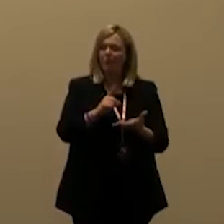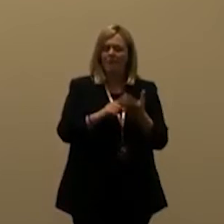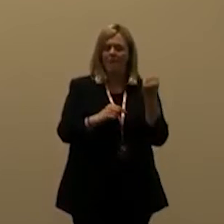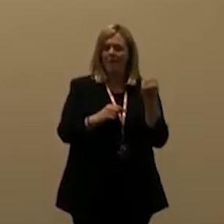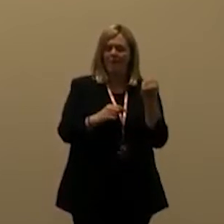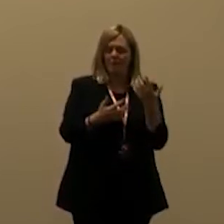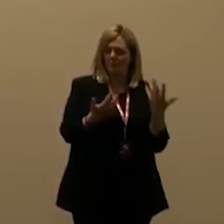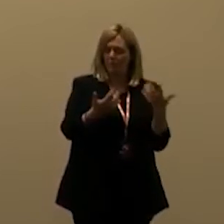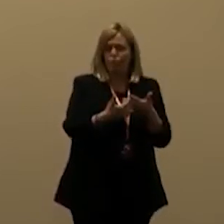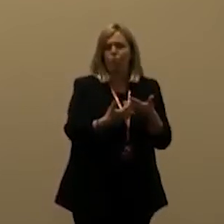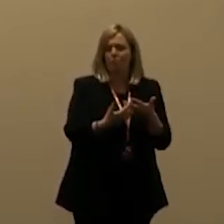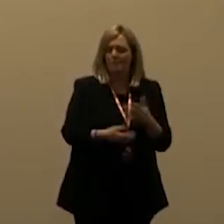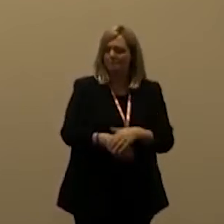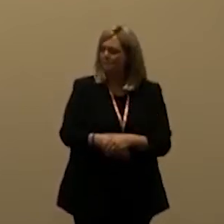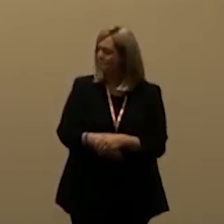magic happens.